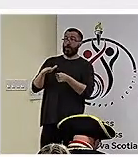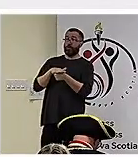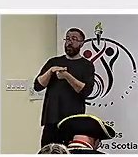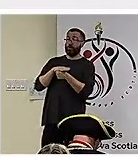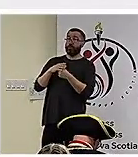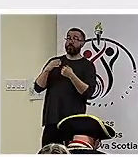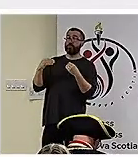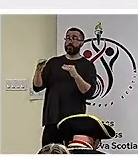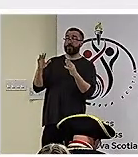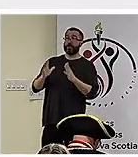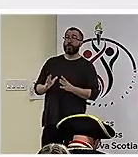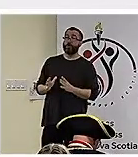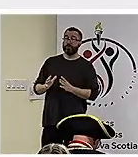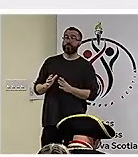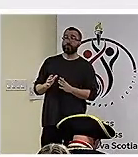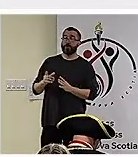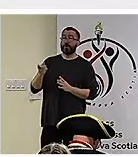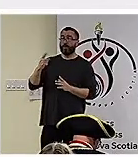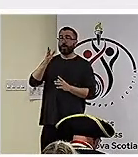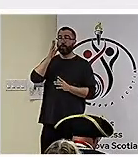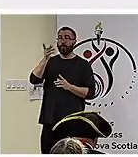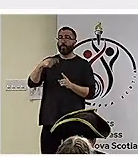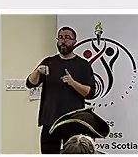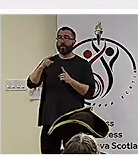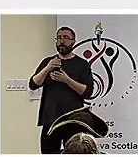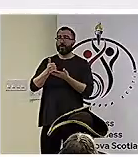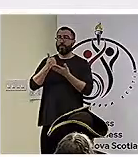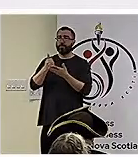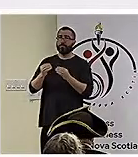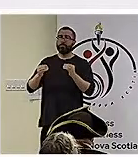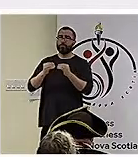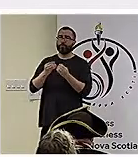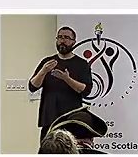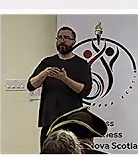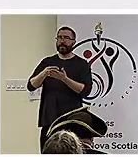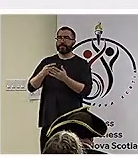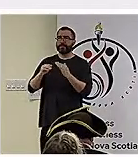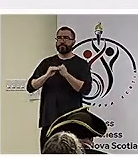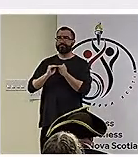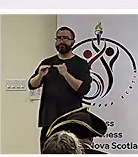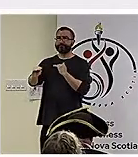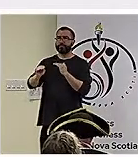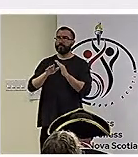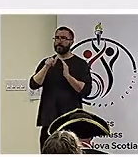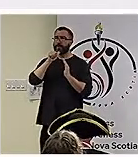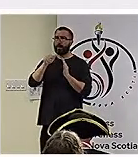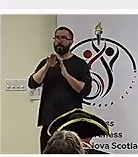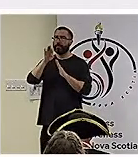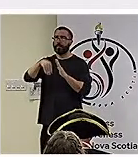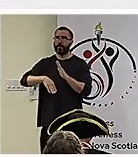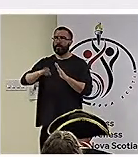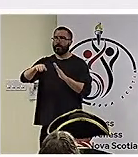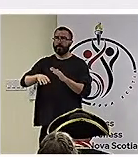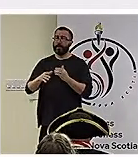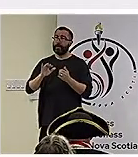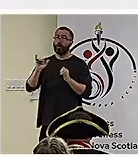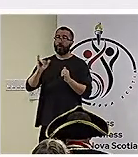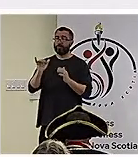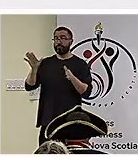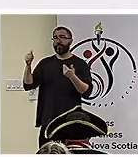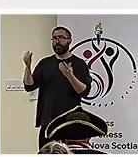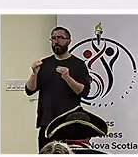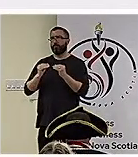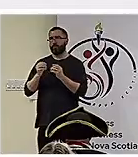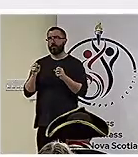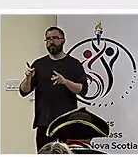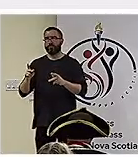well, and this will help them become more financially stable and create more employment opportunities. The diverse